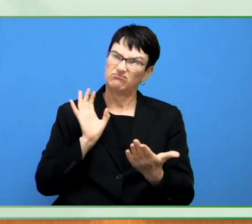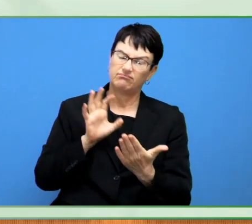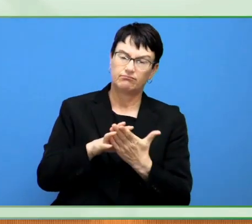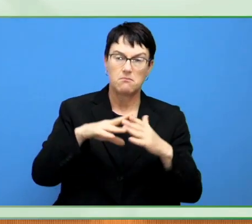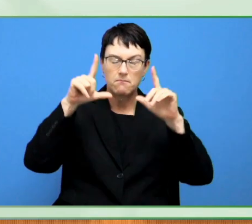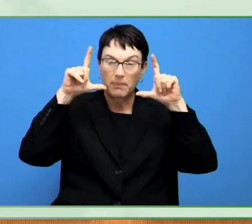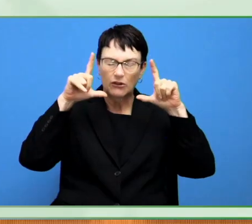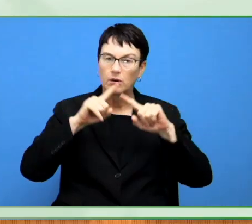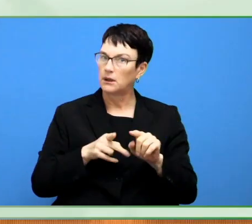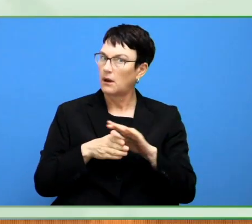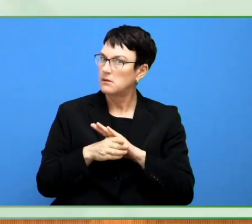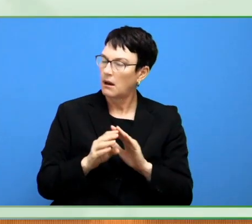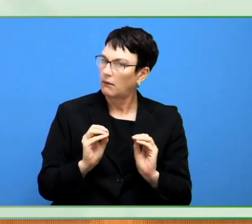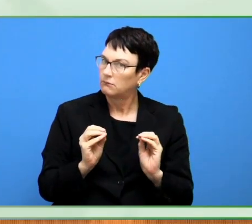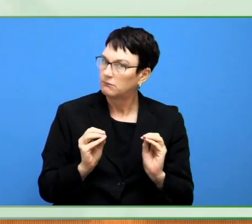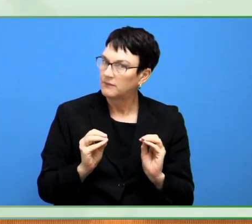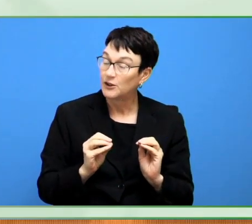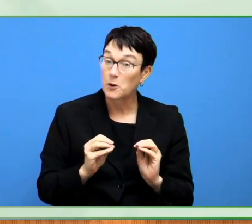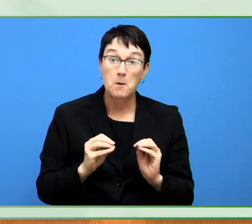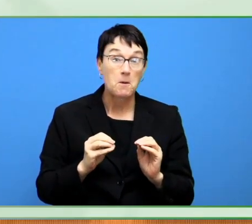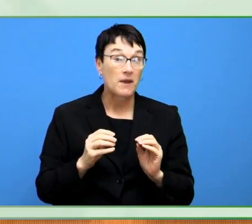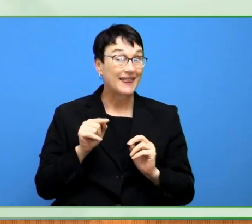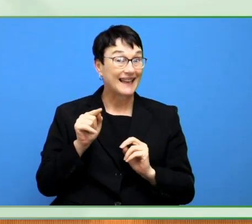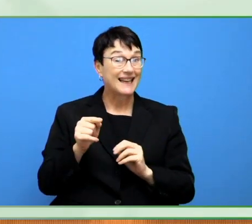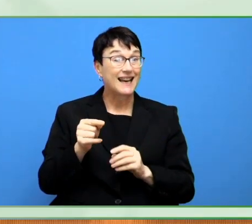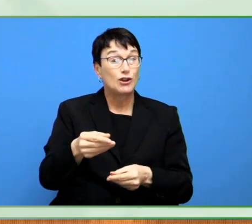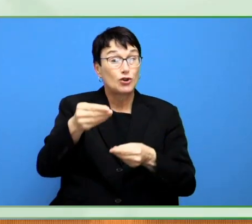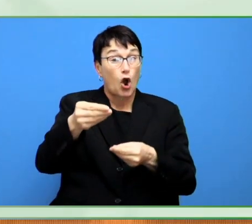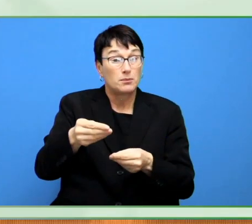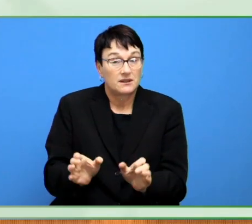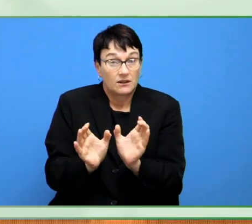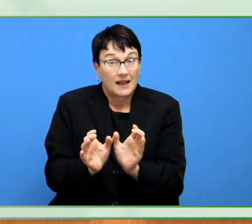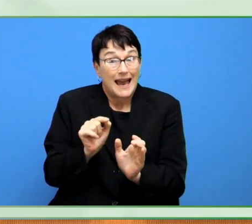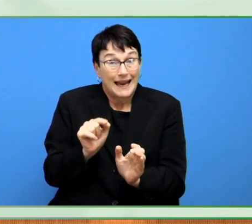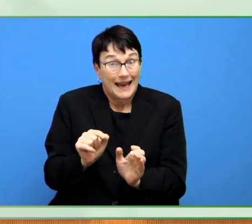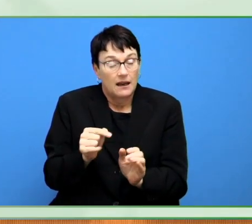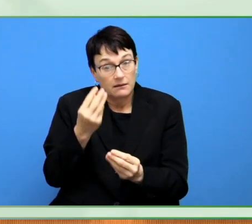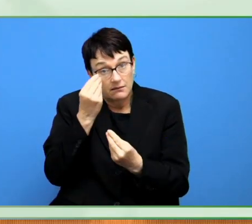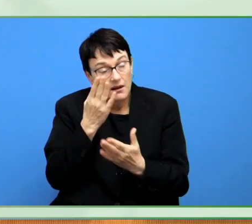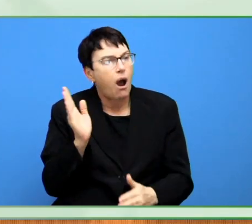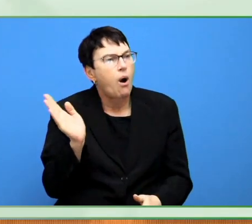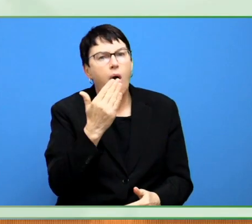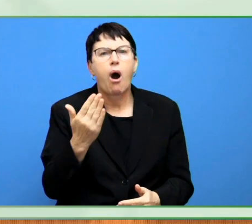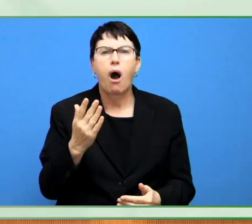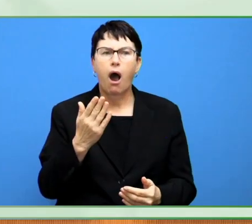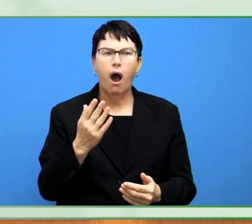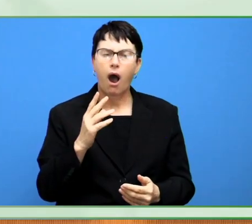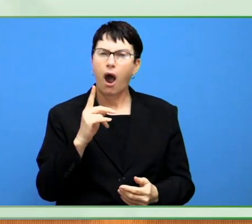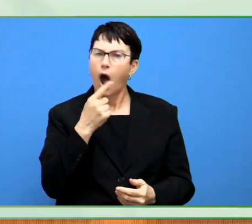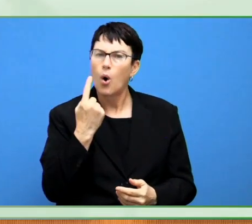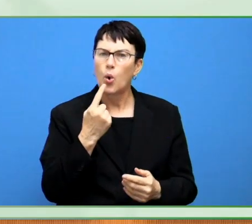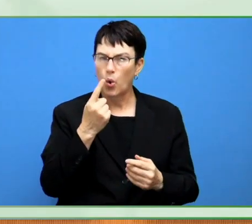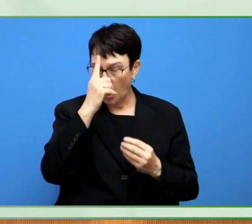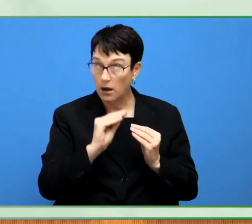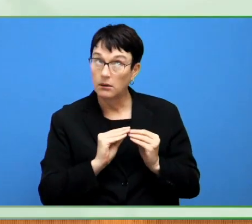certification certified that those professionals, those content creators, copywriters, knows how to create content that is